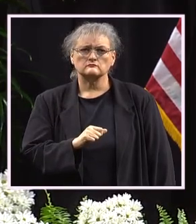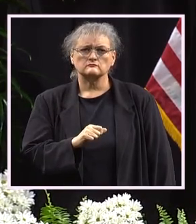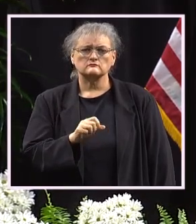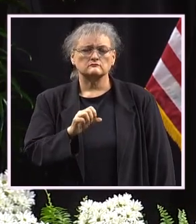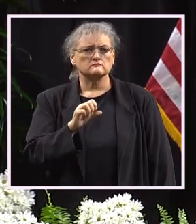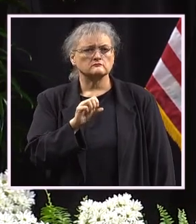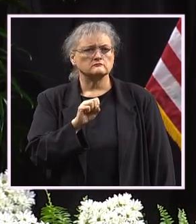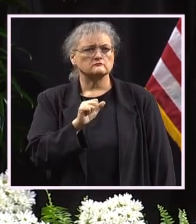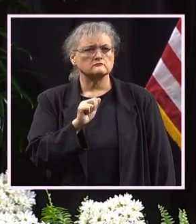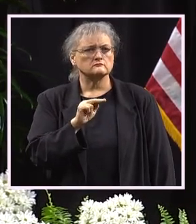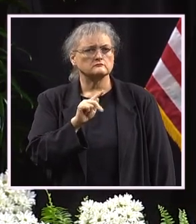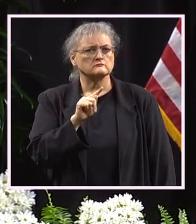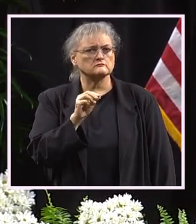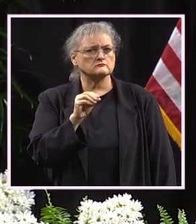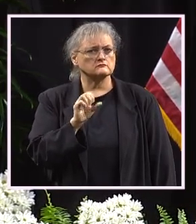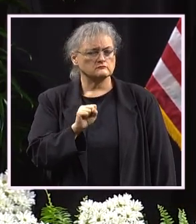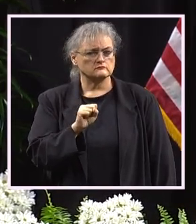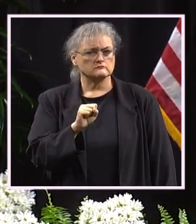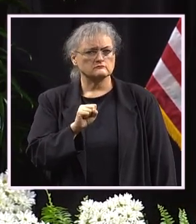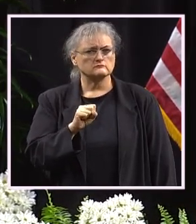Santos Maldonado Jr.